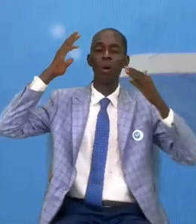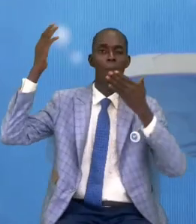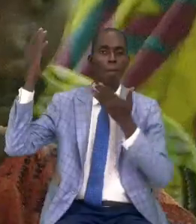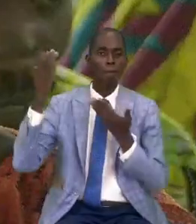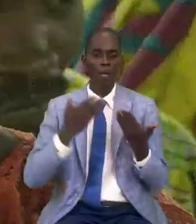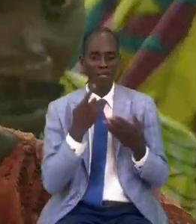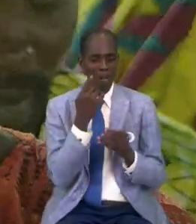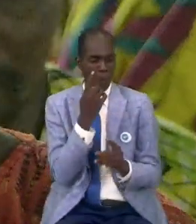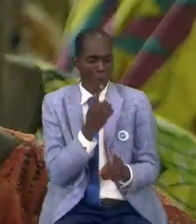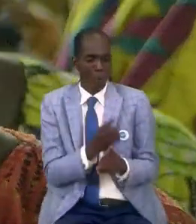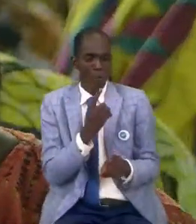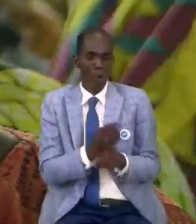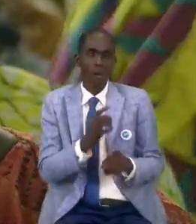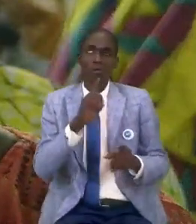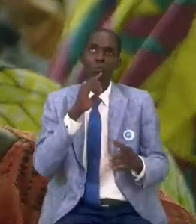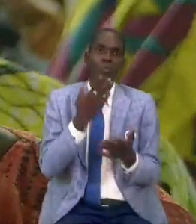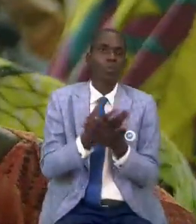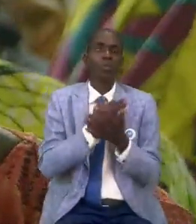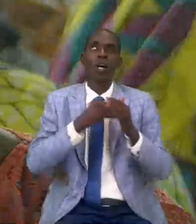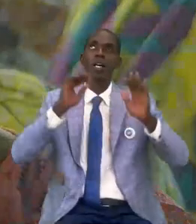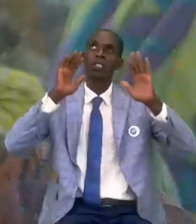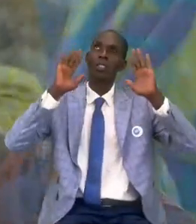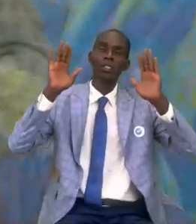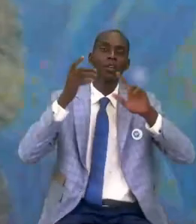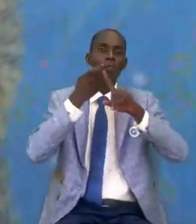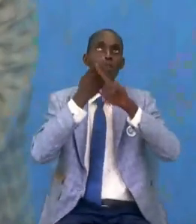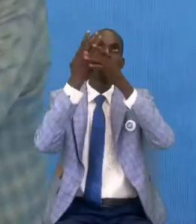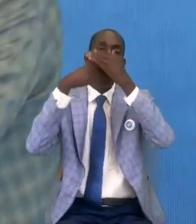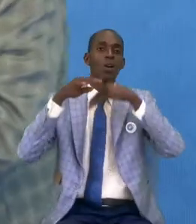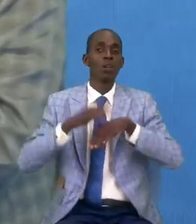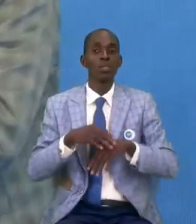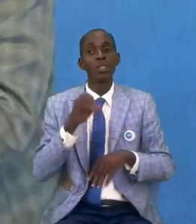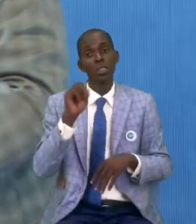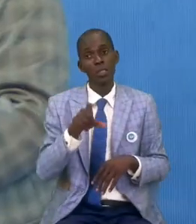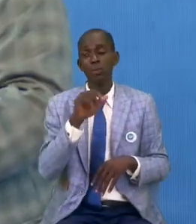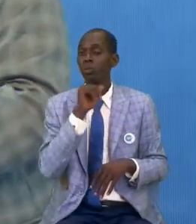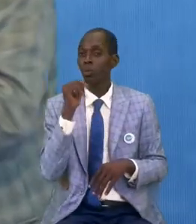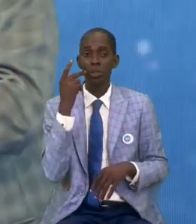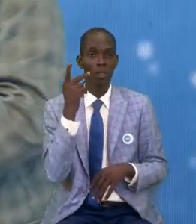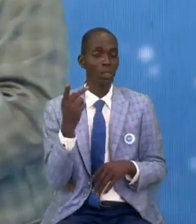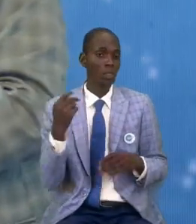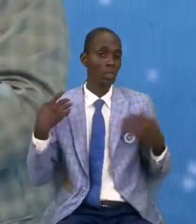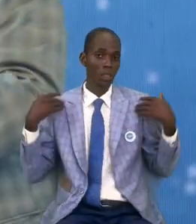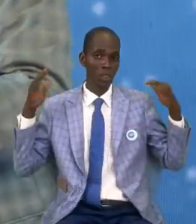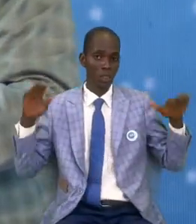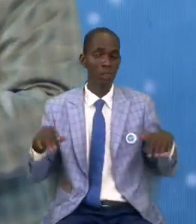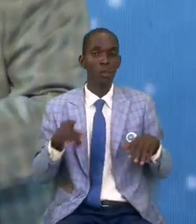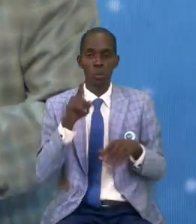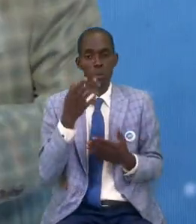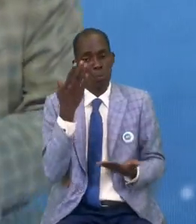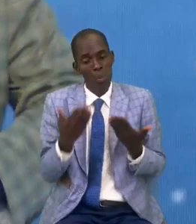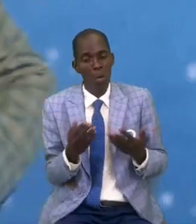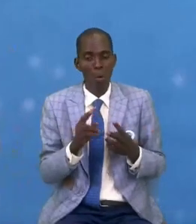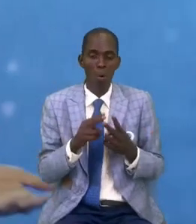you will not see the angel. You might, but you might not. You will not see, you might, you might not see the